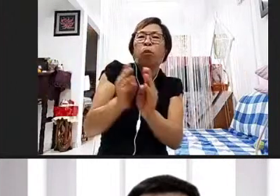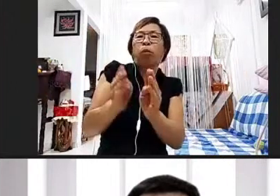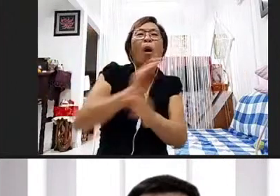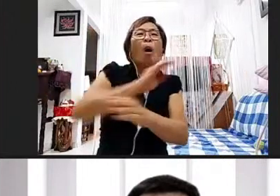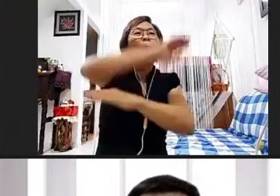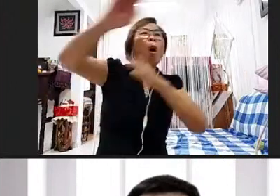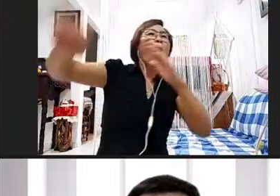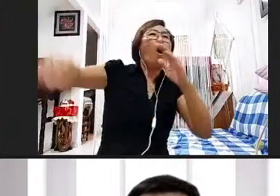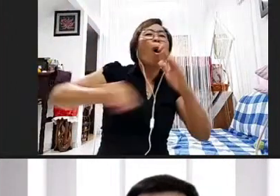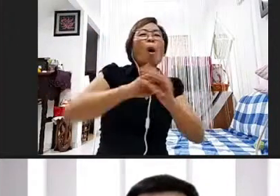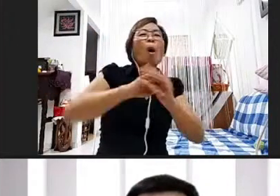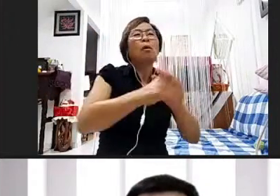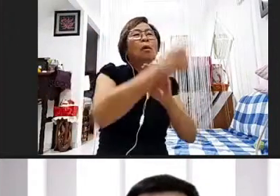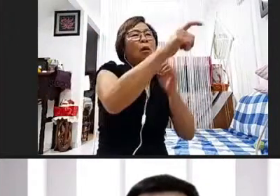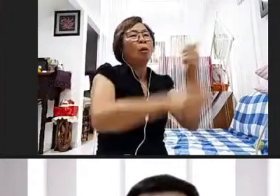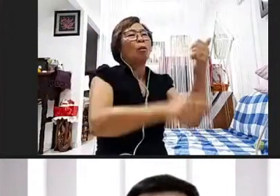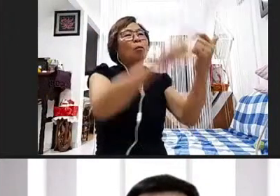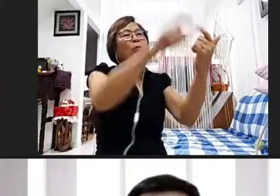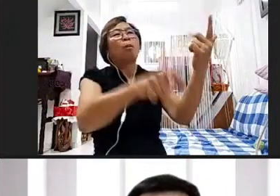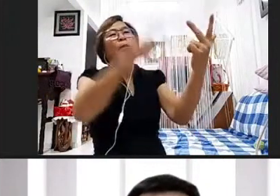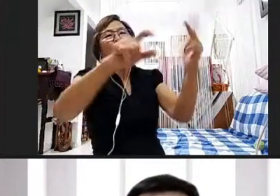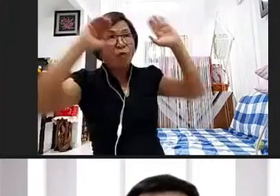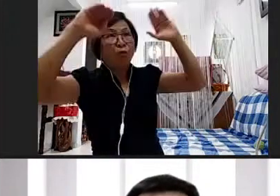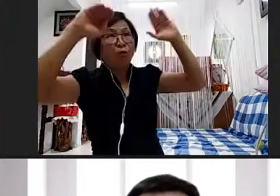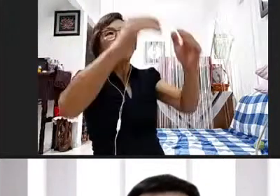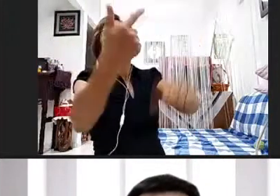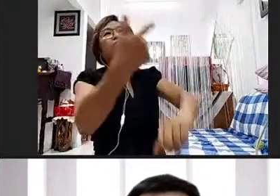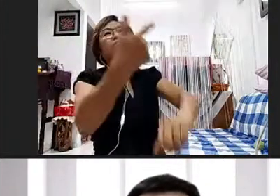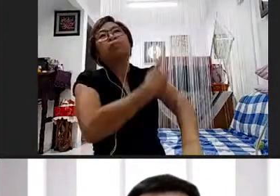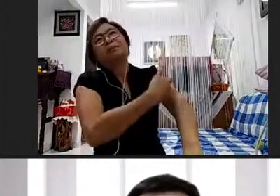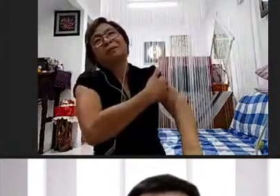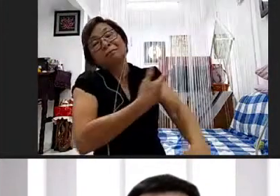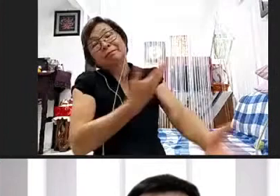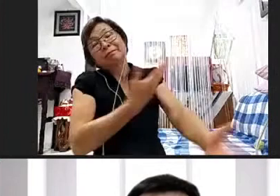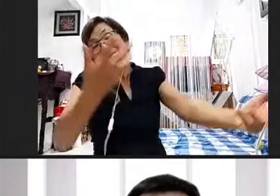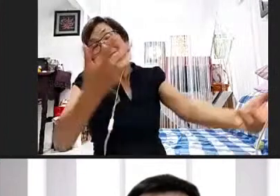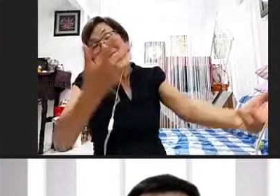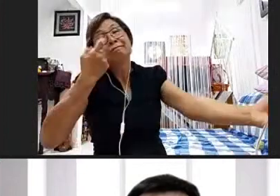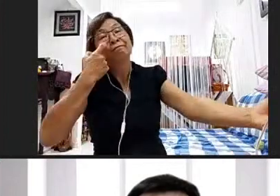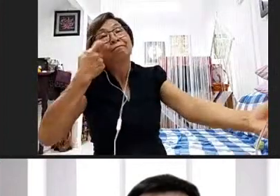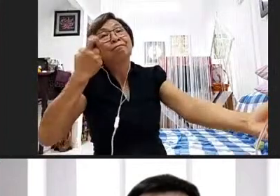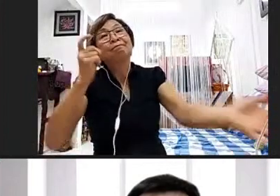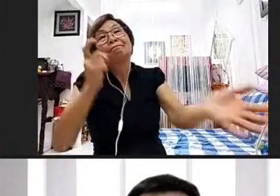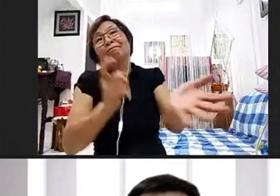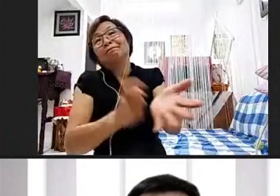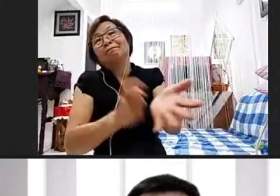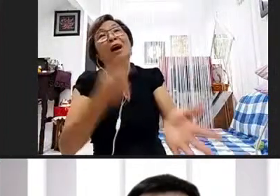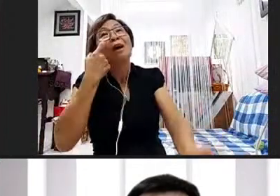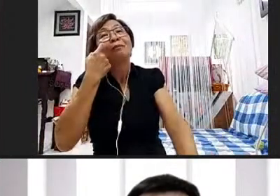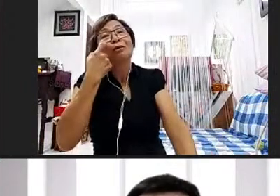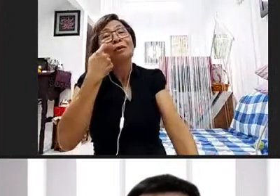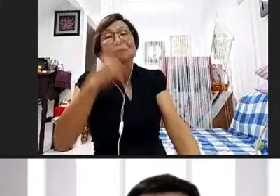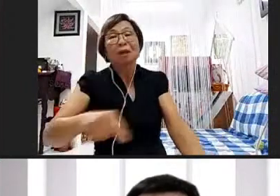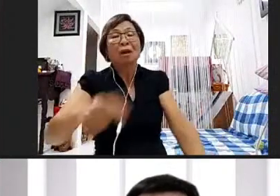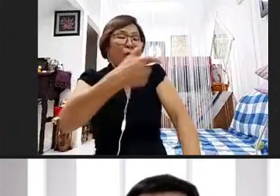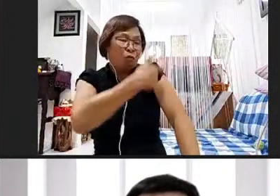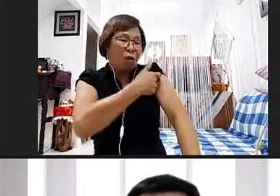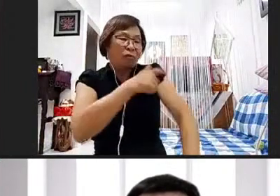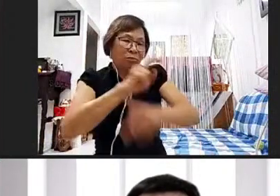three speakers focus on the vaccine. I noticed that. So vaccine is to protect